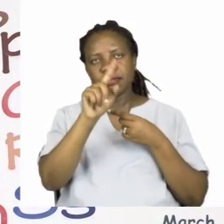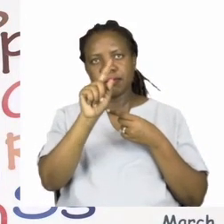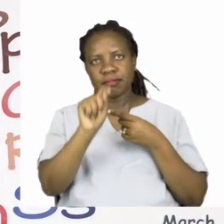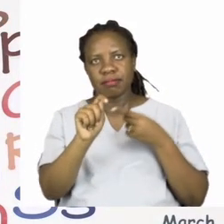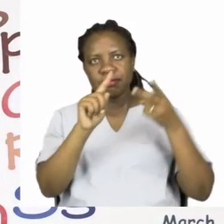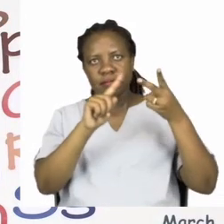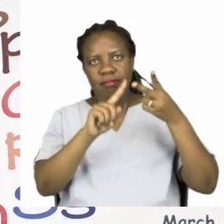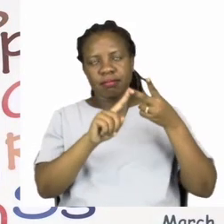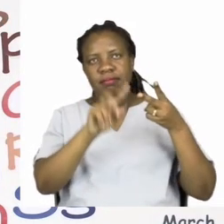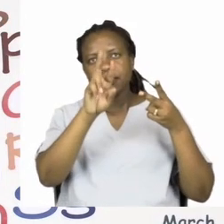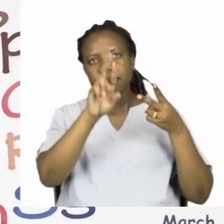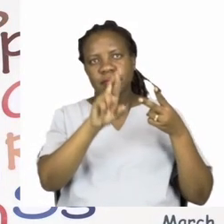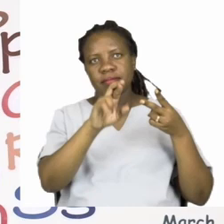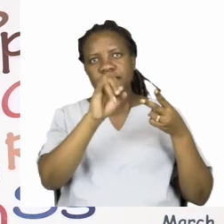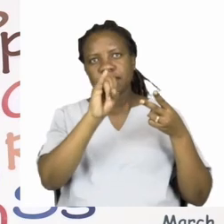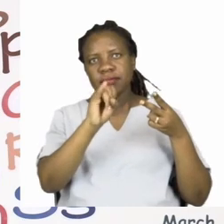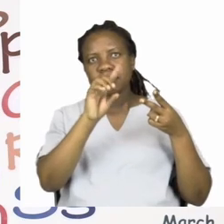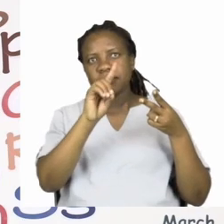ride,